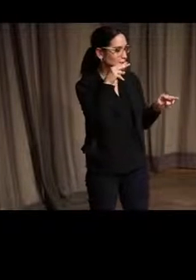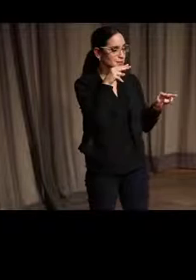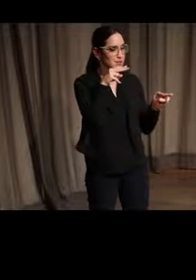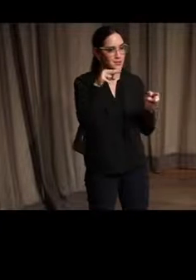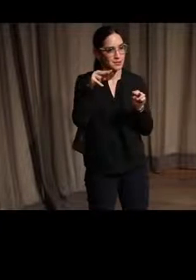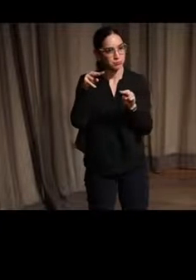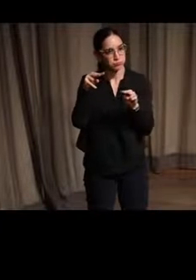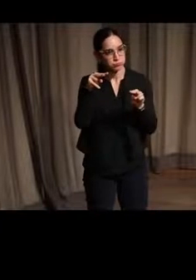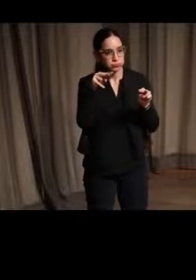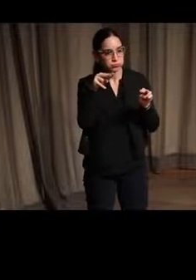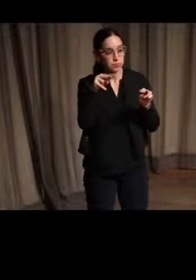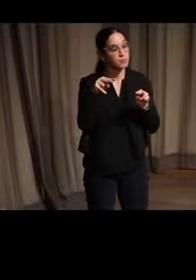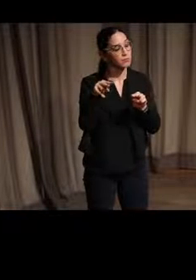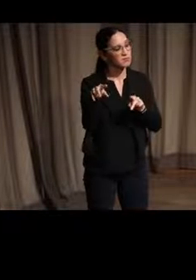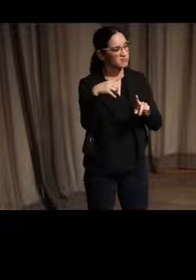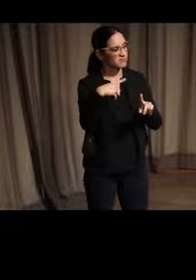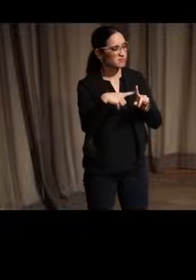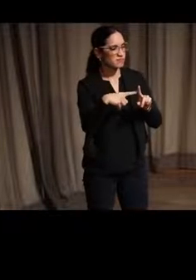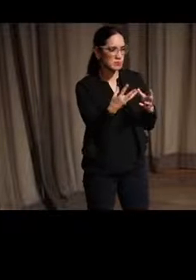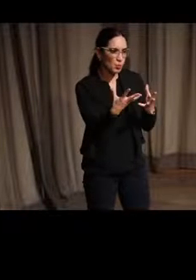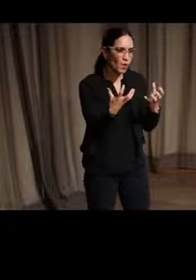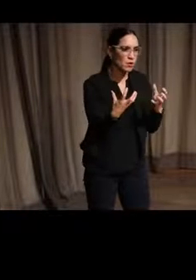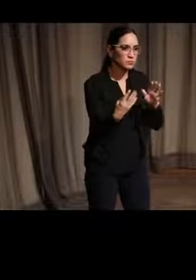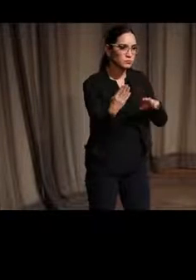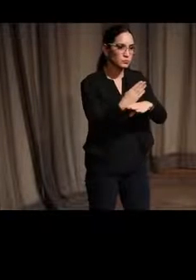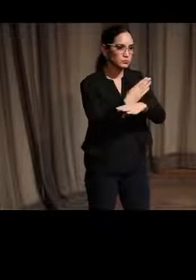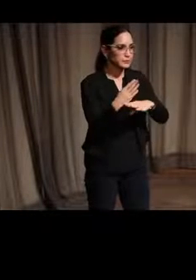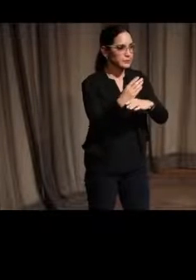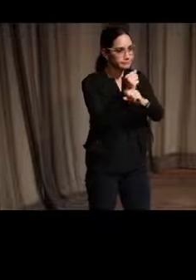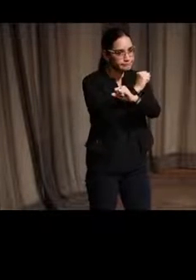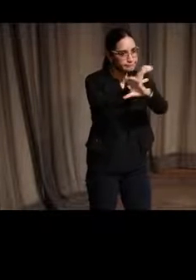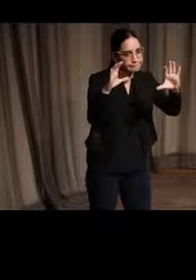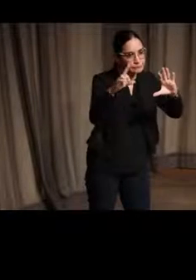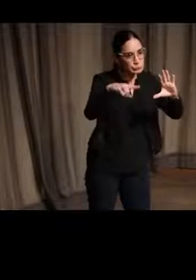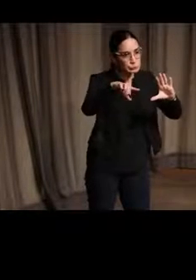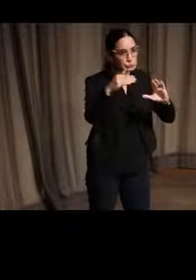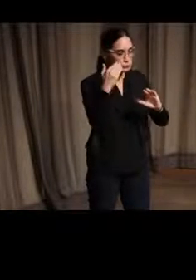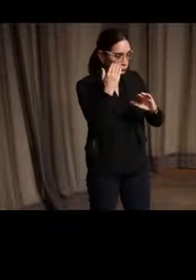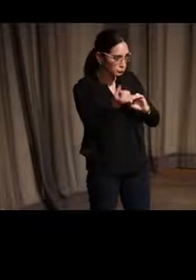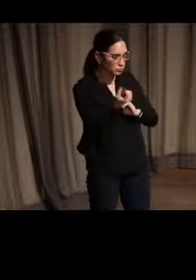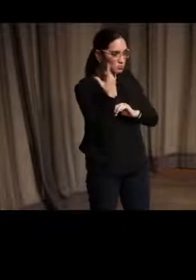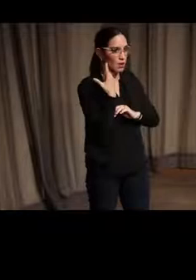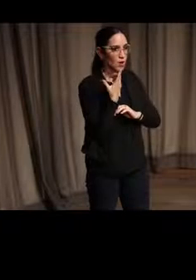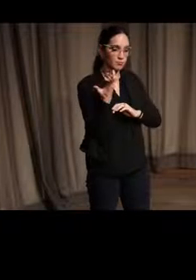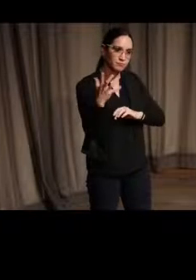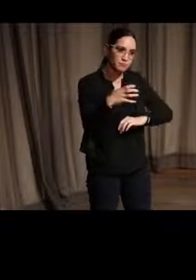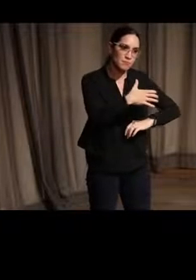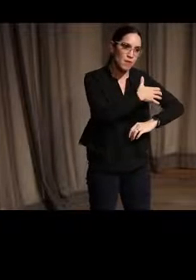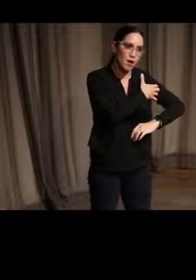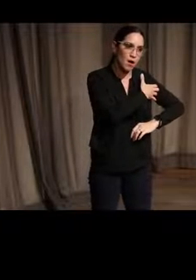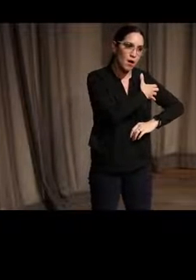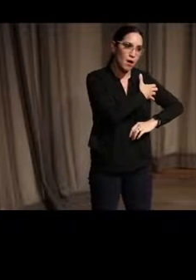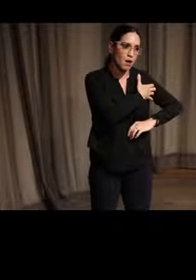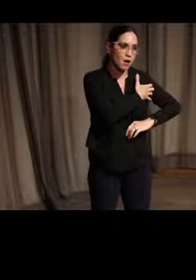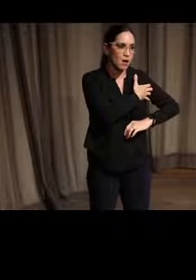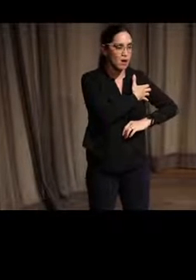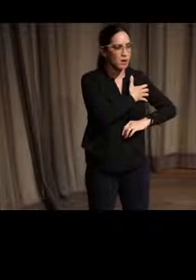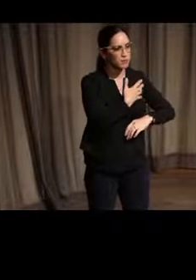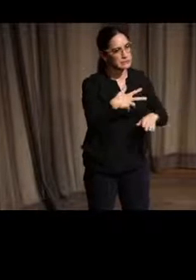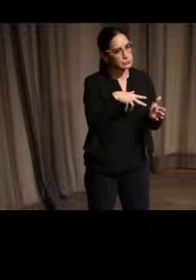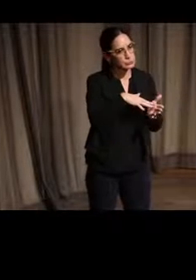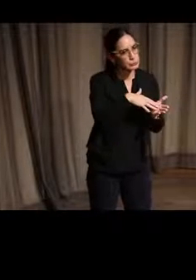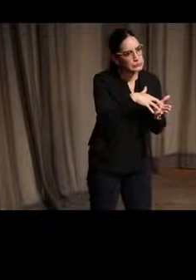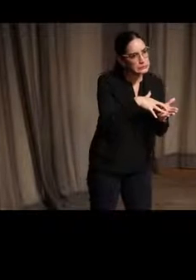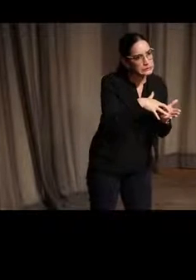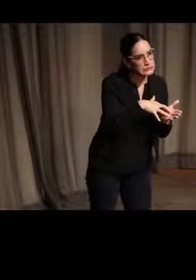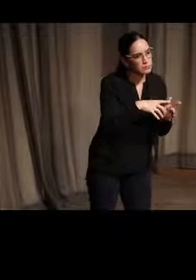what women actually sounded like, and they sound very powerful, and they sound vulnerable. Sometimes they sound sweet or funny, but they're also